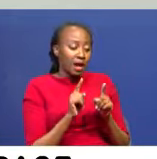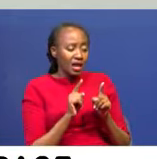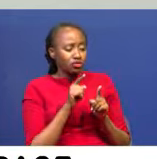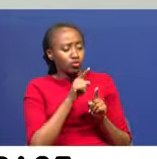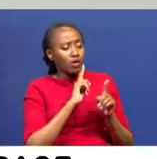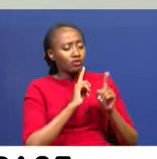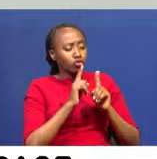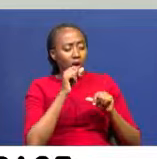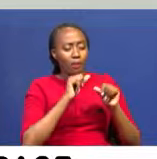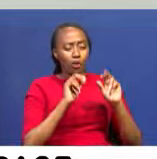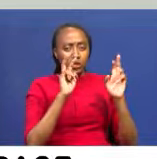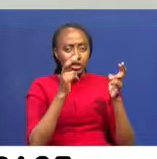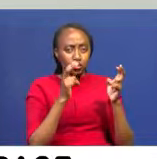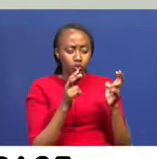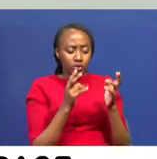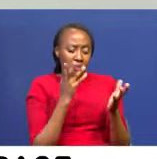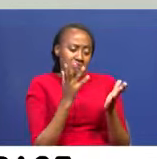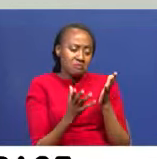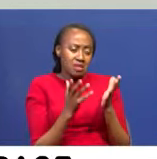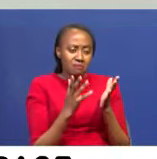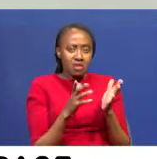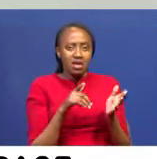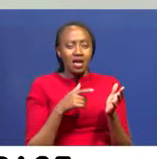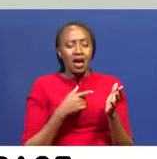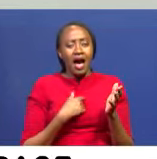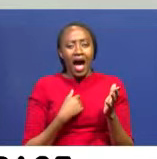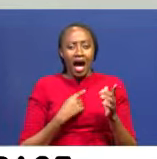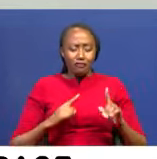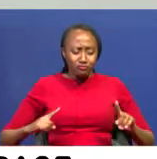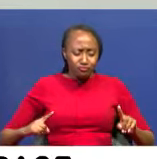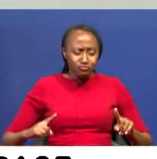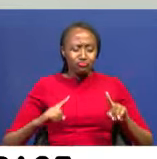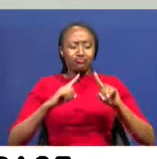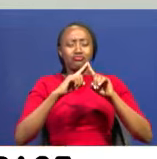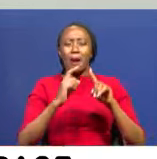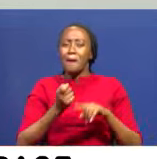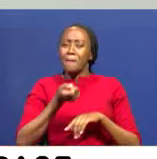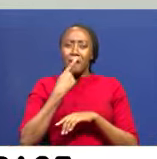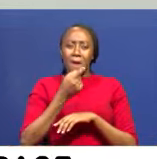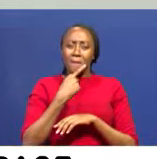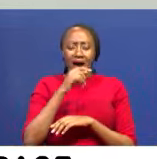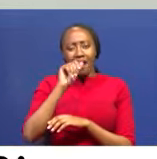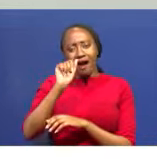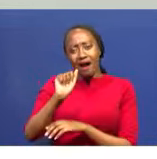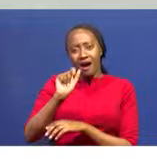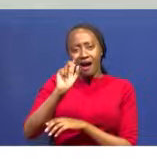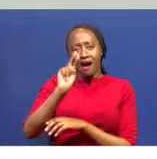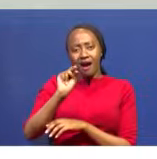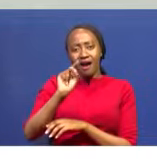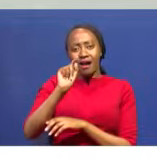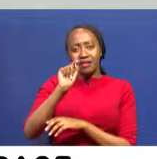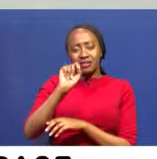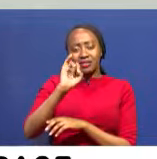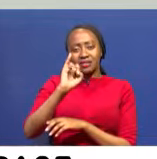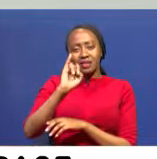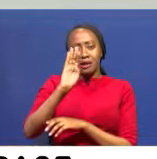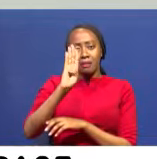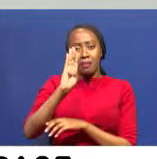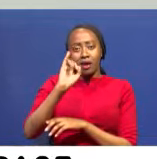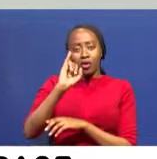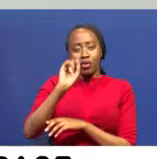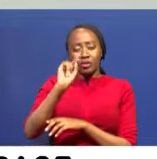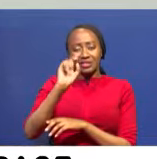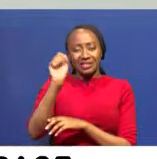that I wanted to ask in terms of us consuming so many antibiotics, because you see, when you have headache, we'll go